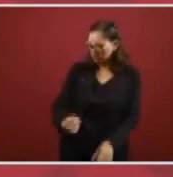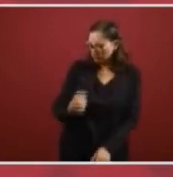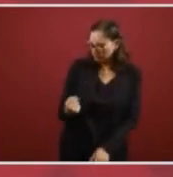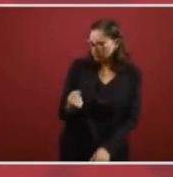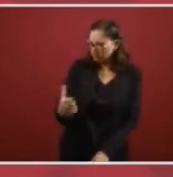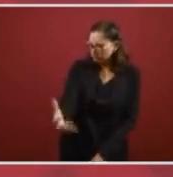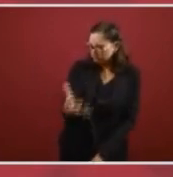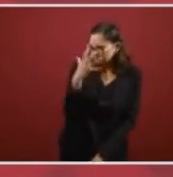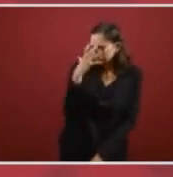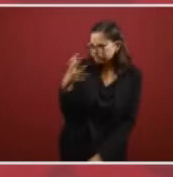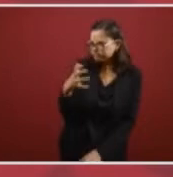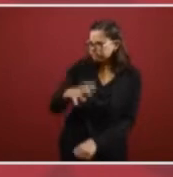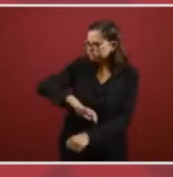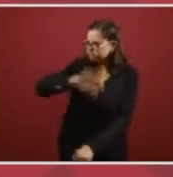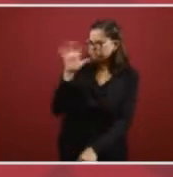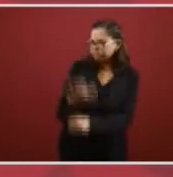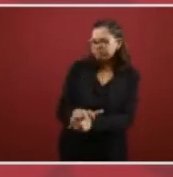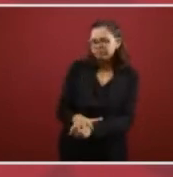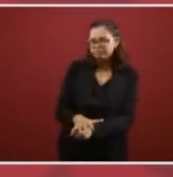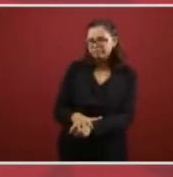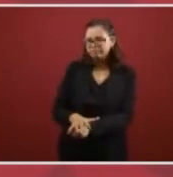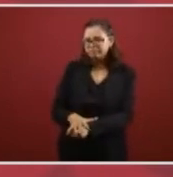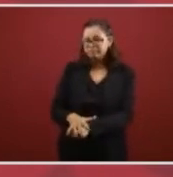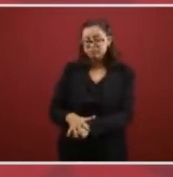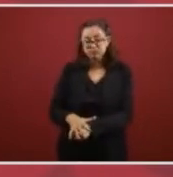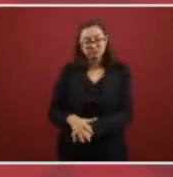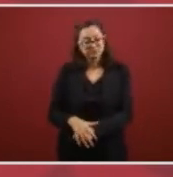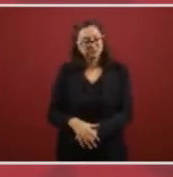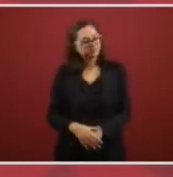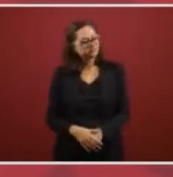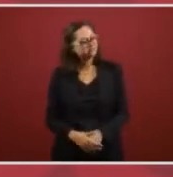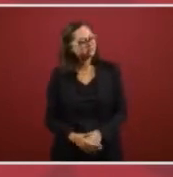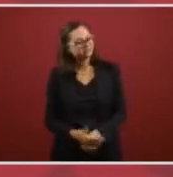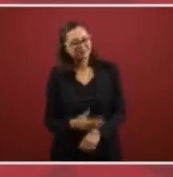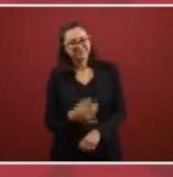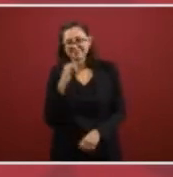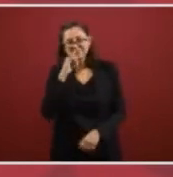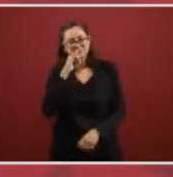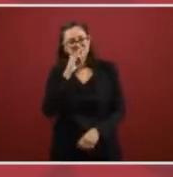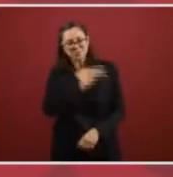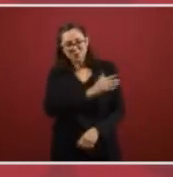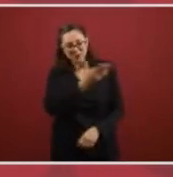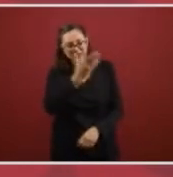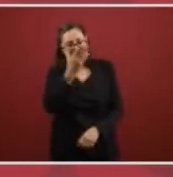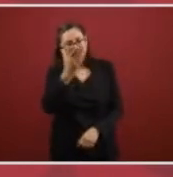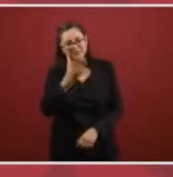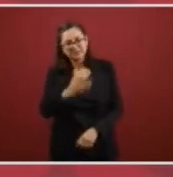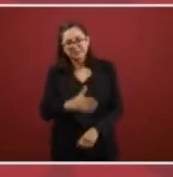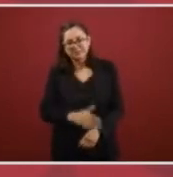My hand is not going to shake. Hypocrites.